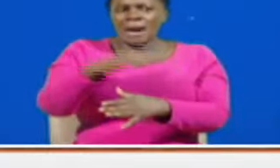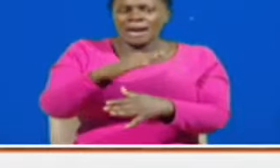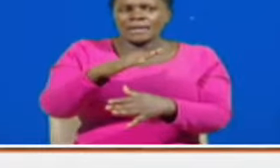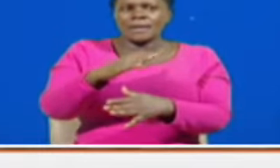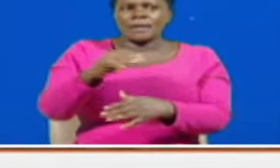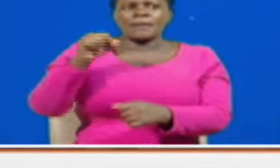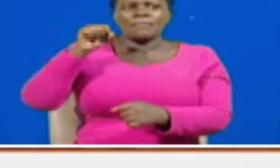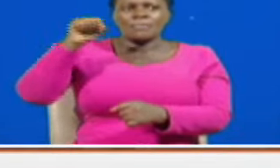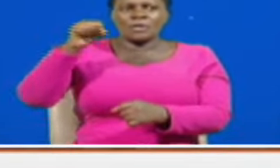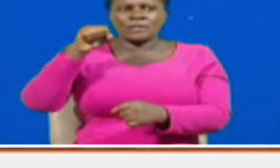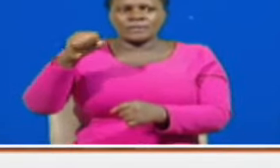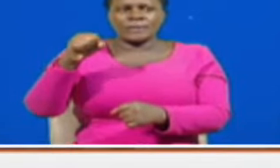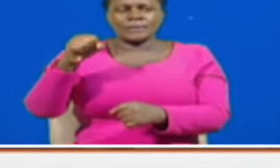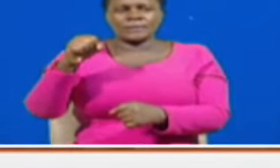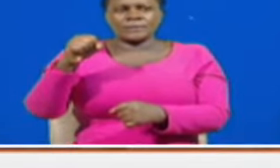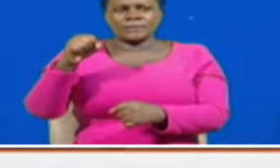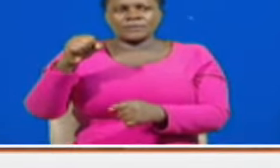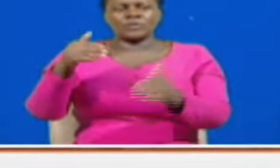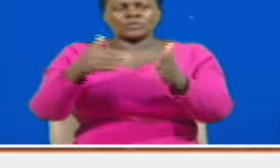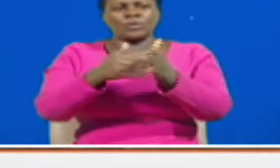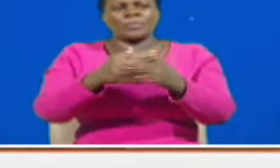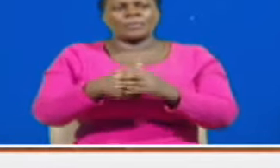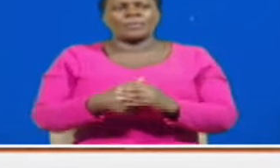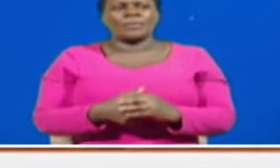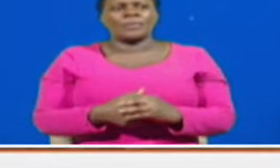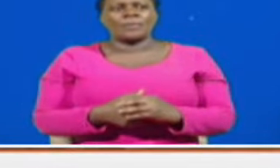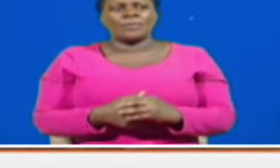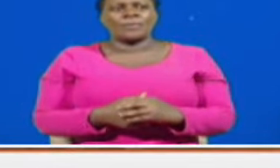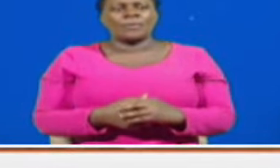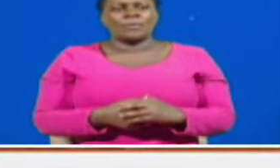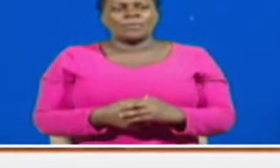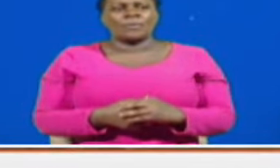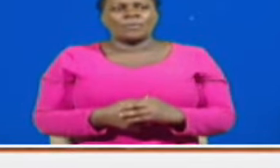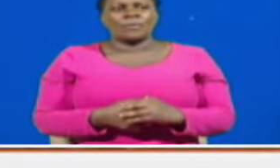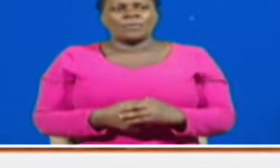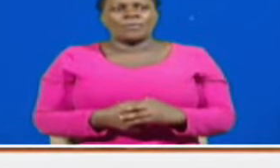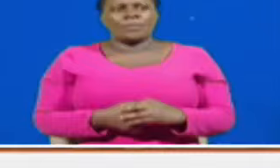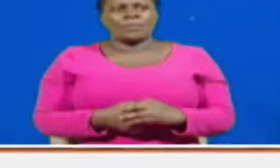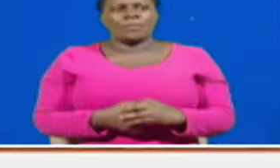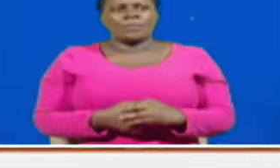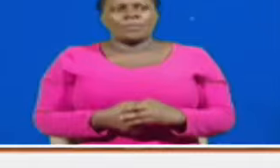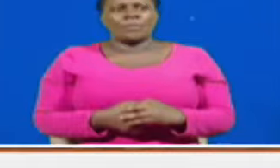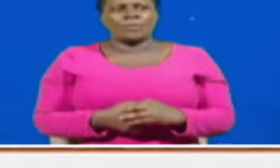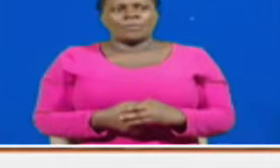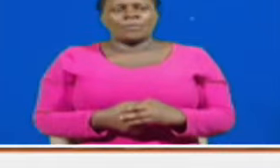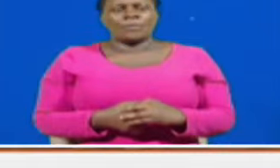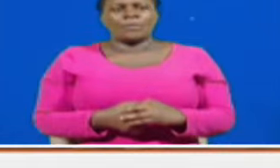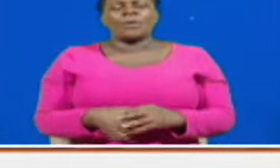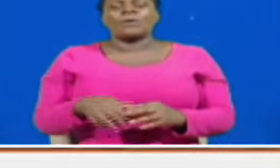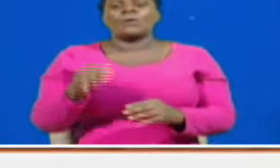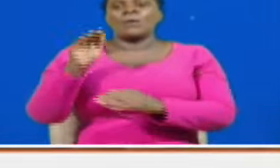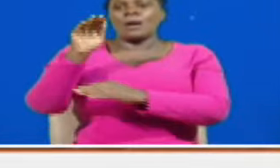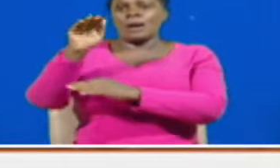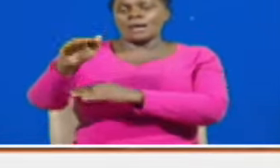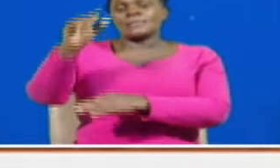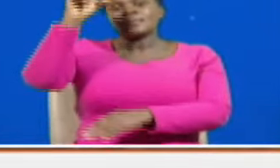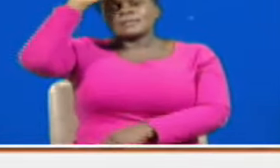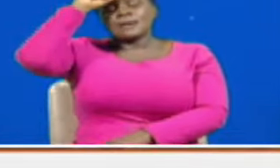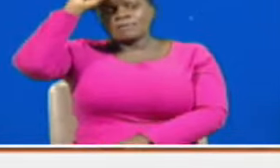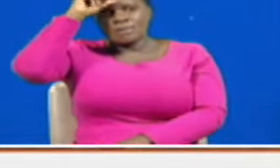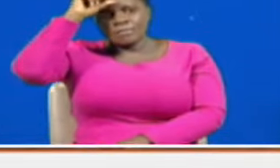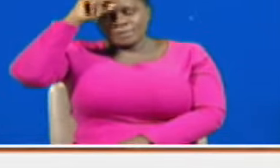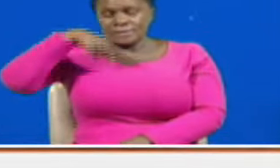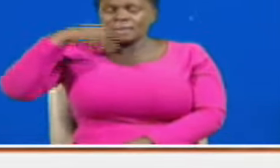kisiasa na tusiwahi tolewa maminista kwa siasa. Tunaomba kwa amani. Tunaomba serikali, ni